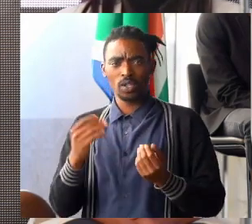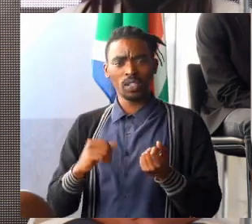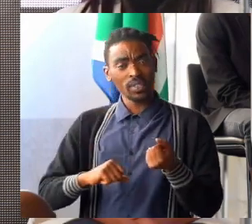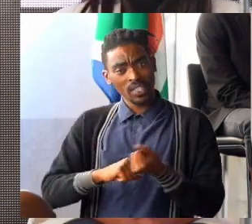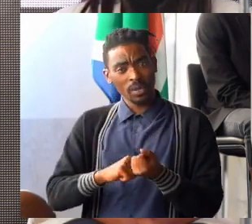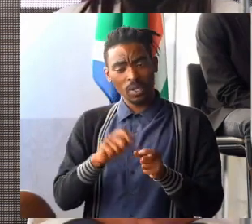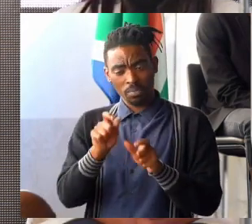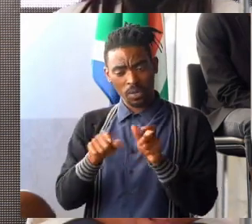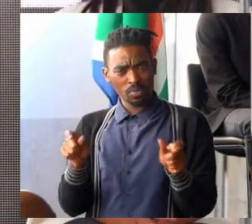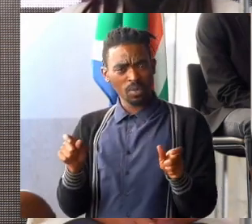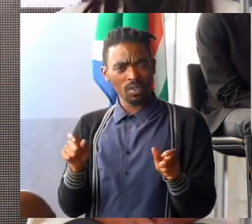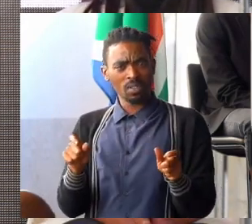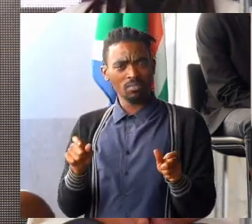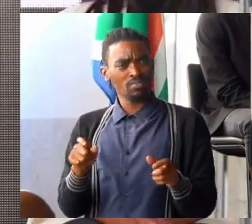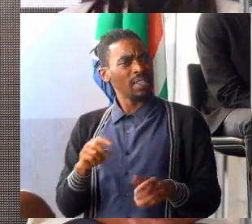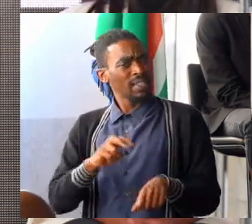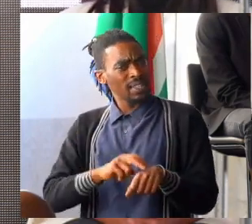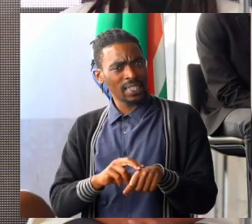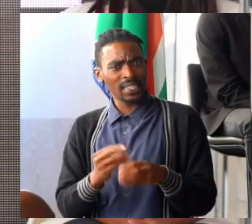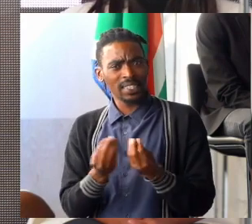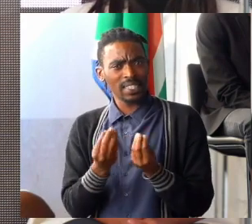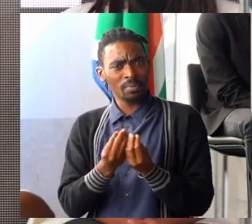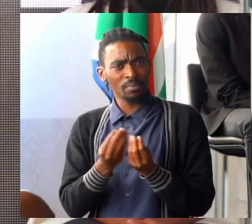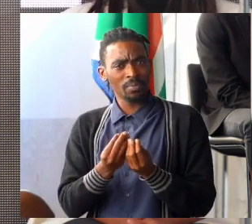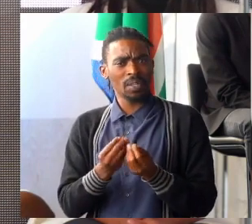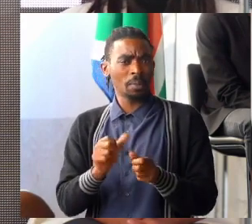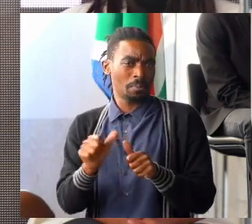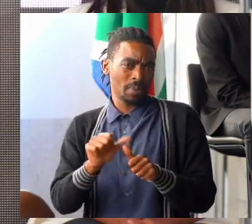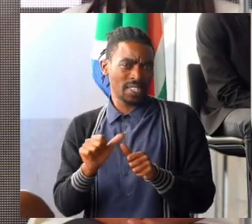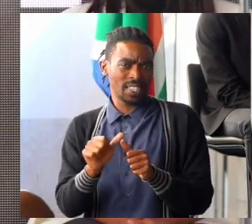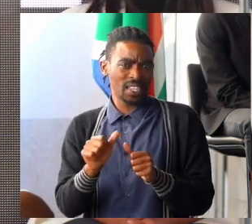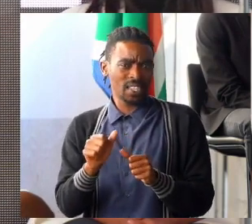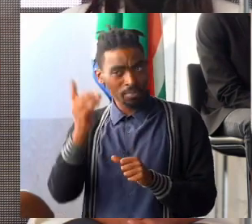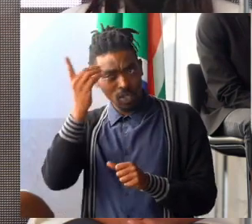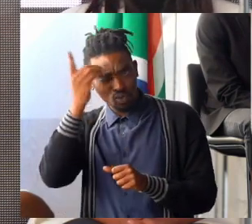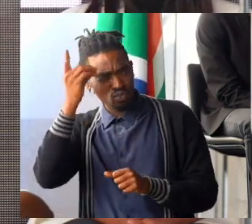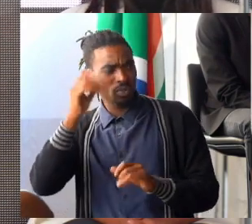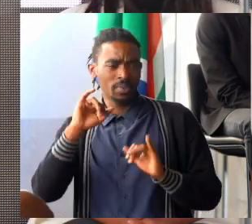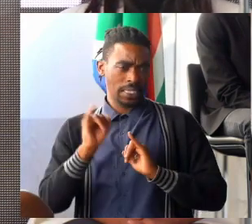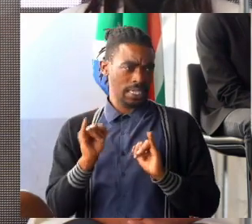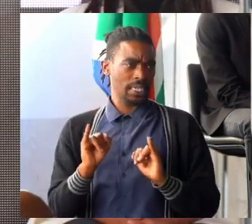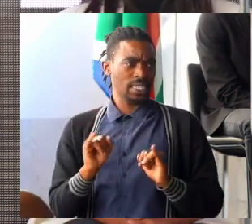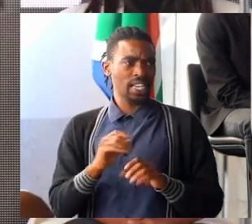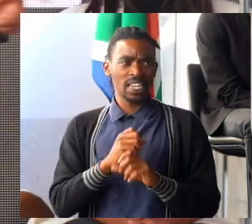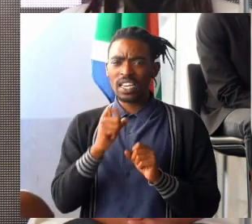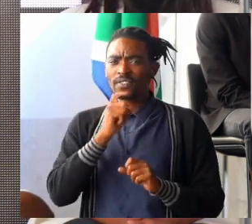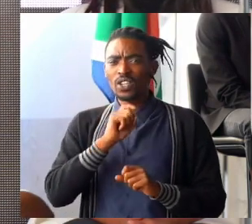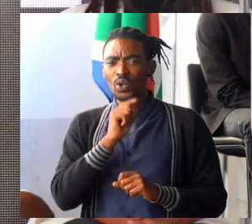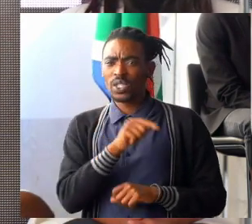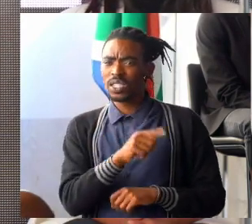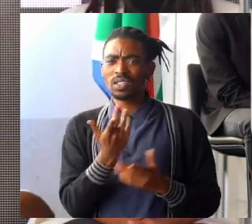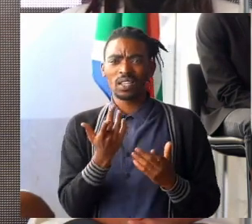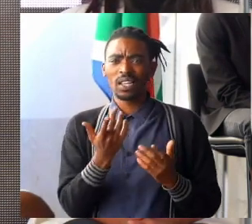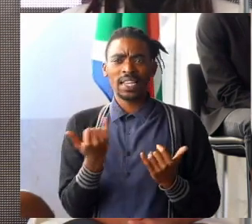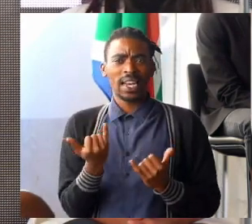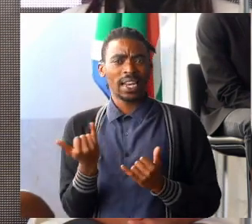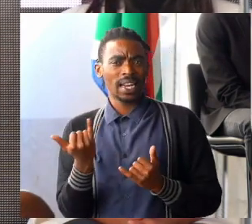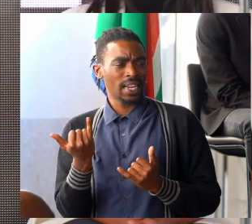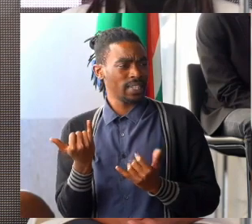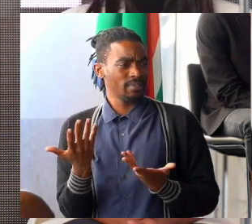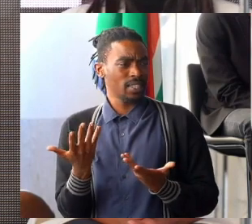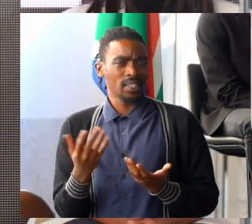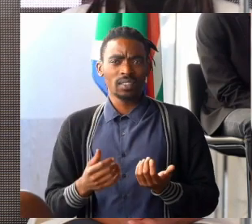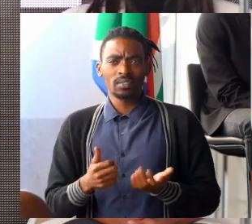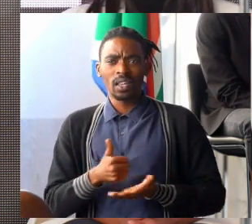better political home, one that takes their dreams seriously, instead of using them as fodder for personal enrichment and power.